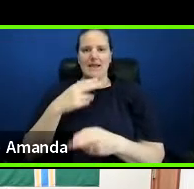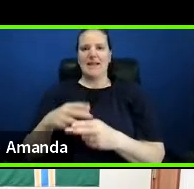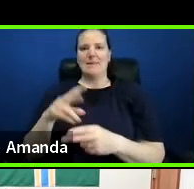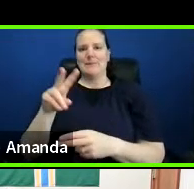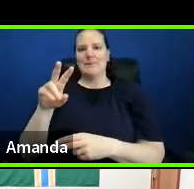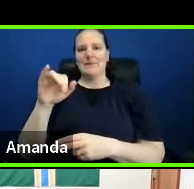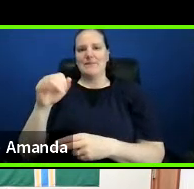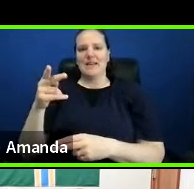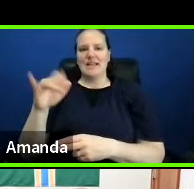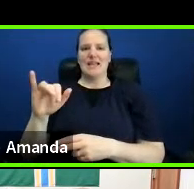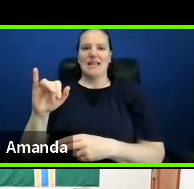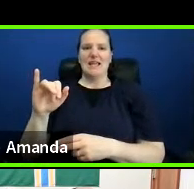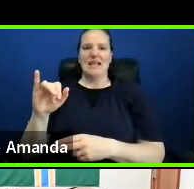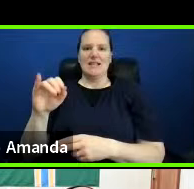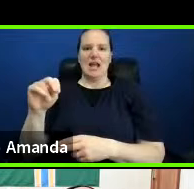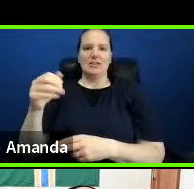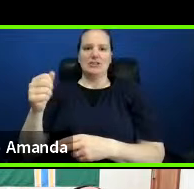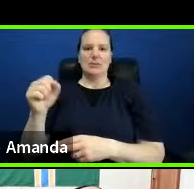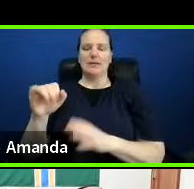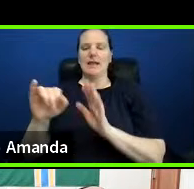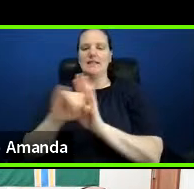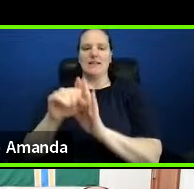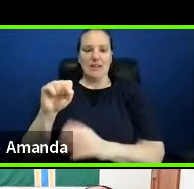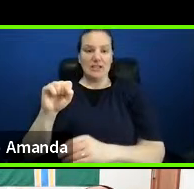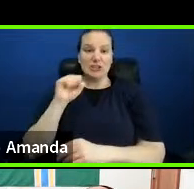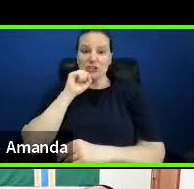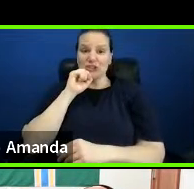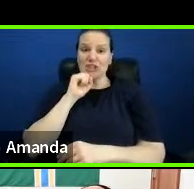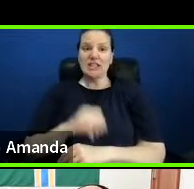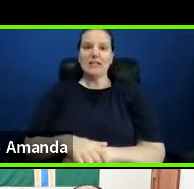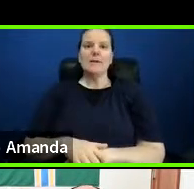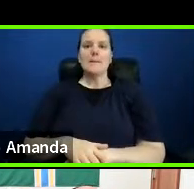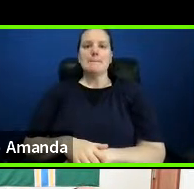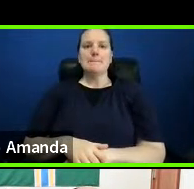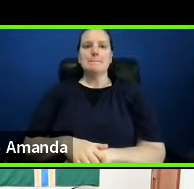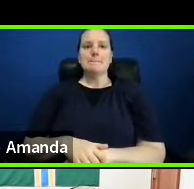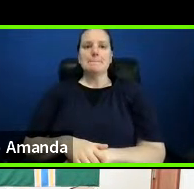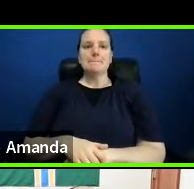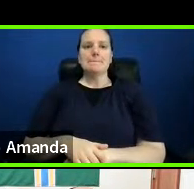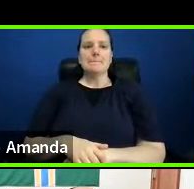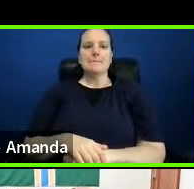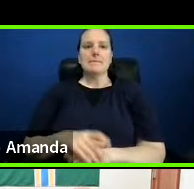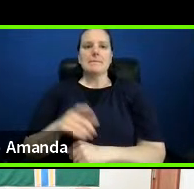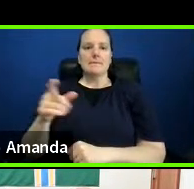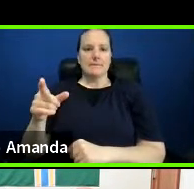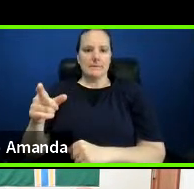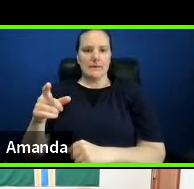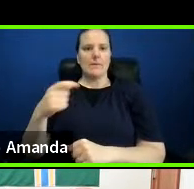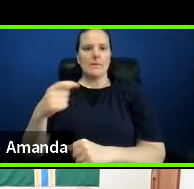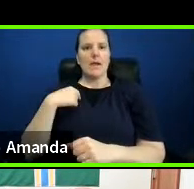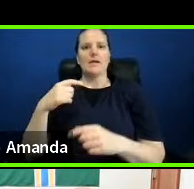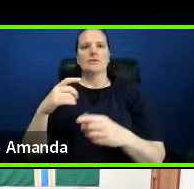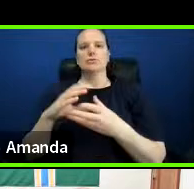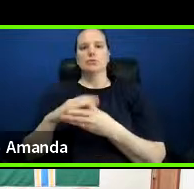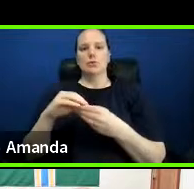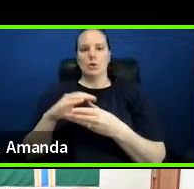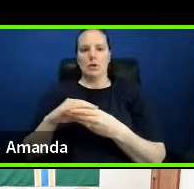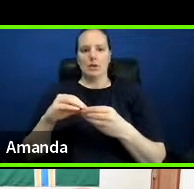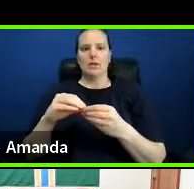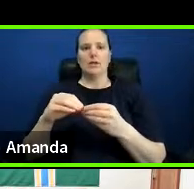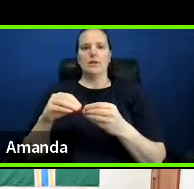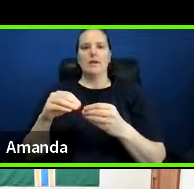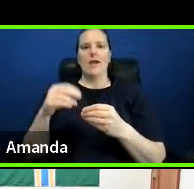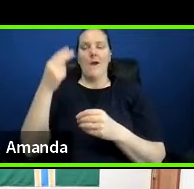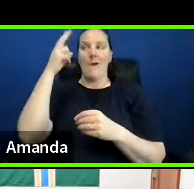Vicky Nakashima. I use she, her pronouns. My story goes, I'm named after my uncle